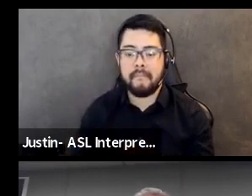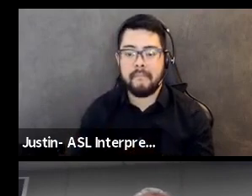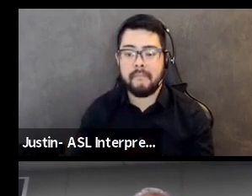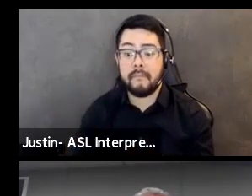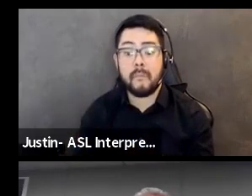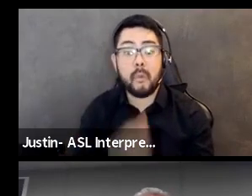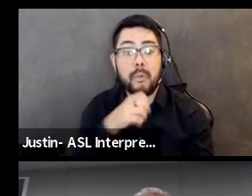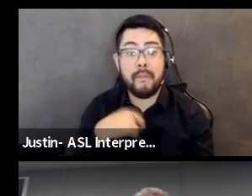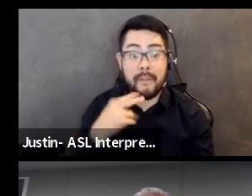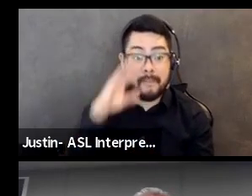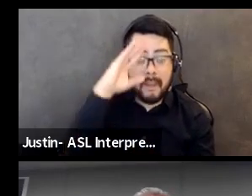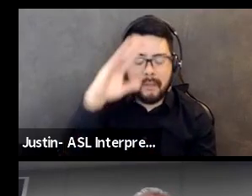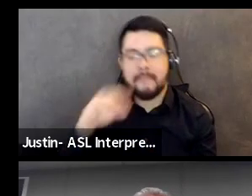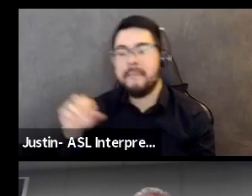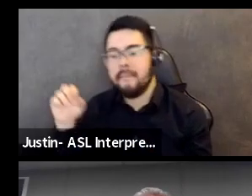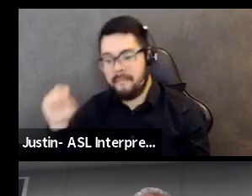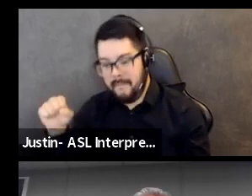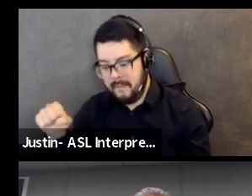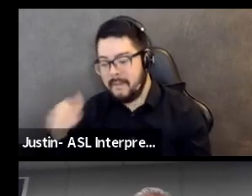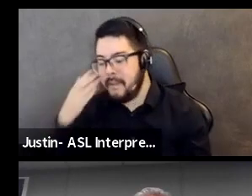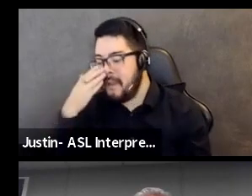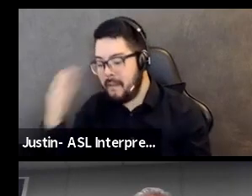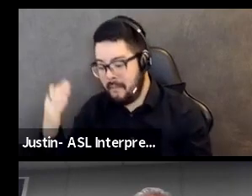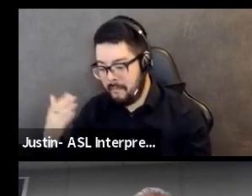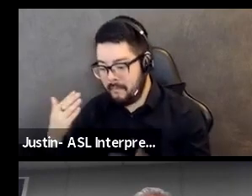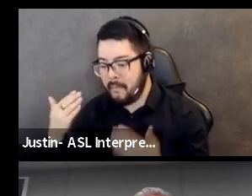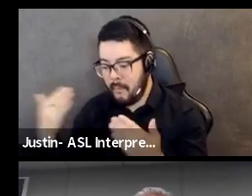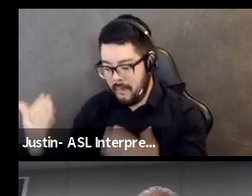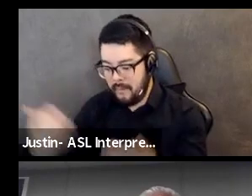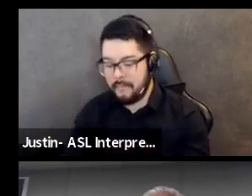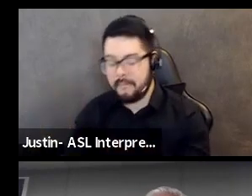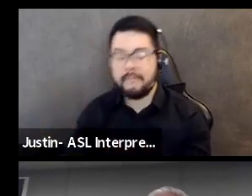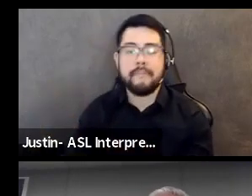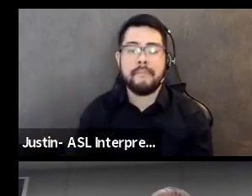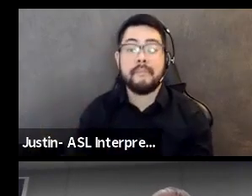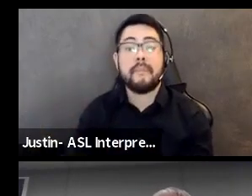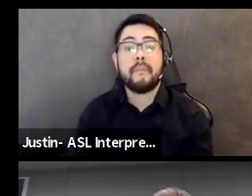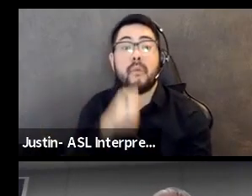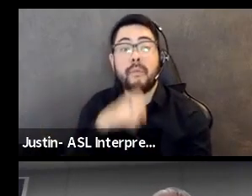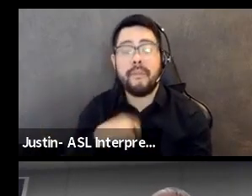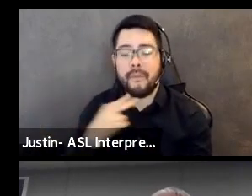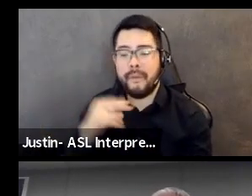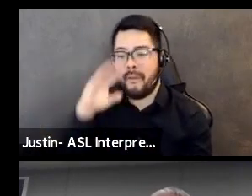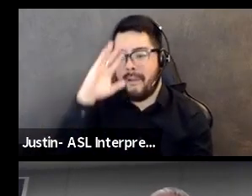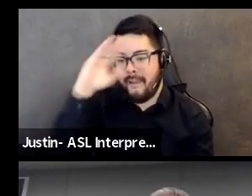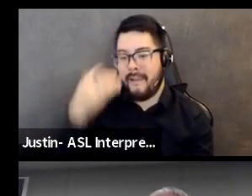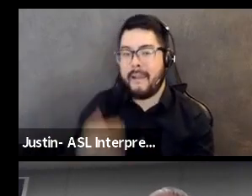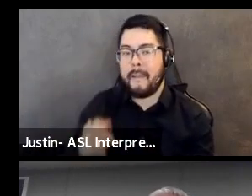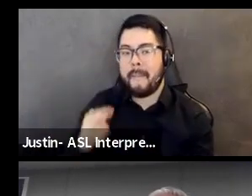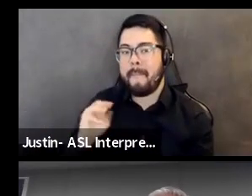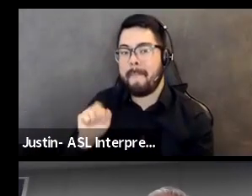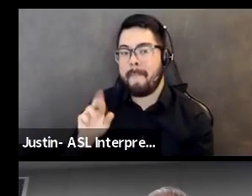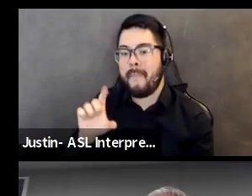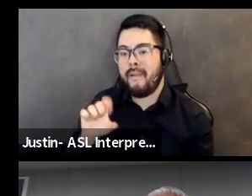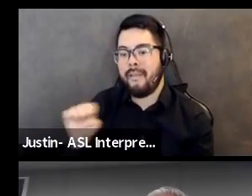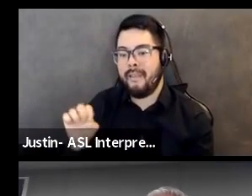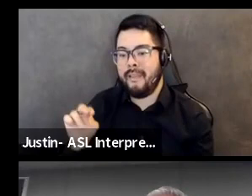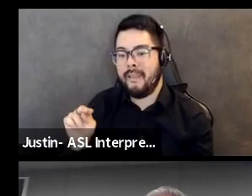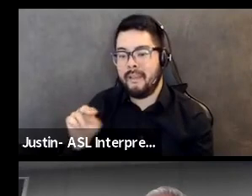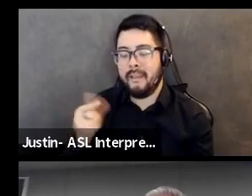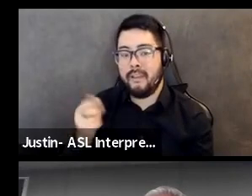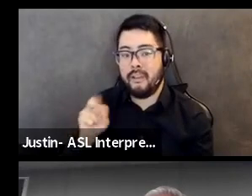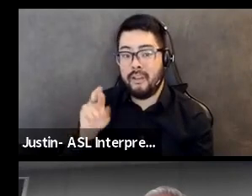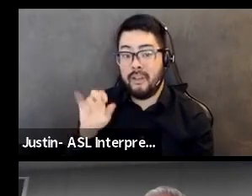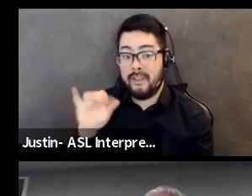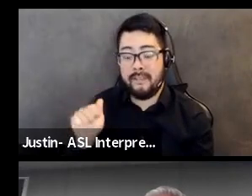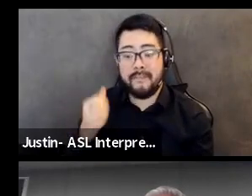hello yes miss garcia thank you please proceed okay hi my name is marlene garcia i'm a 2020